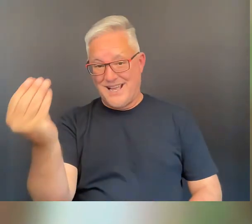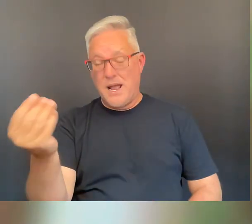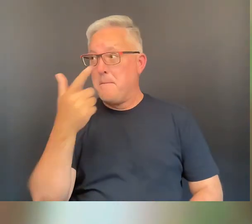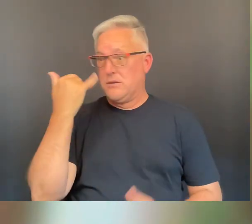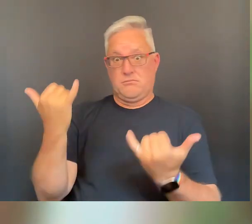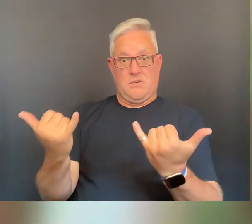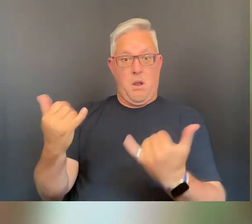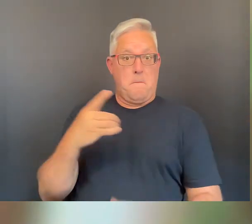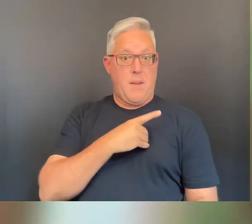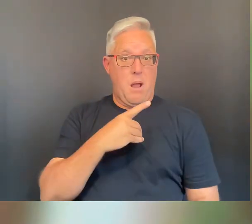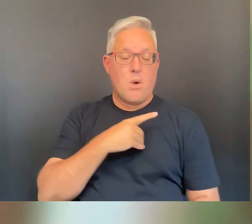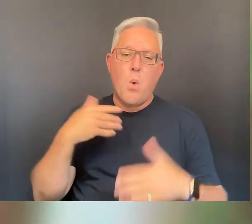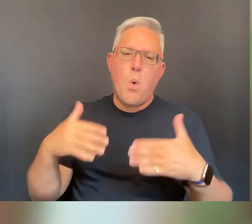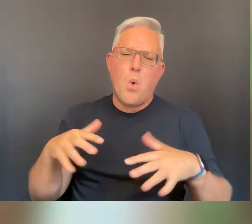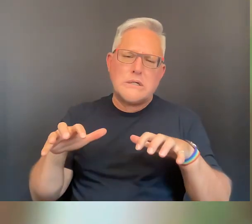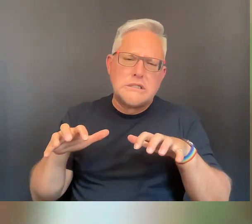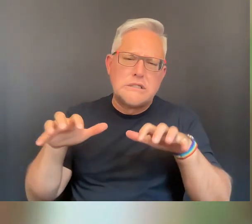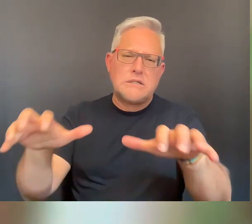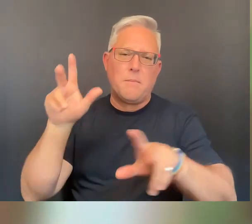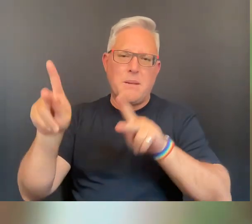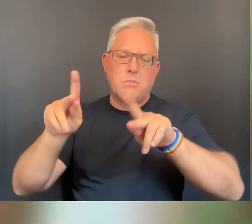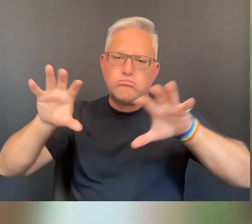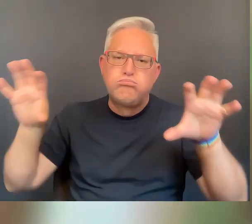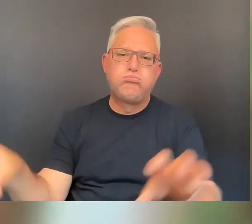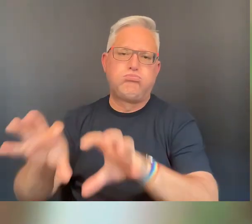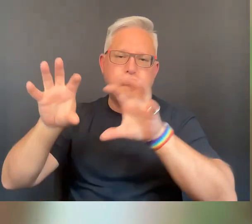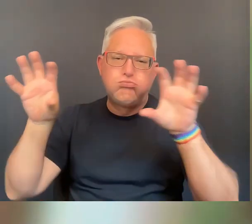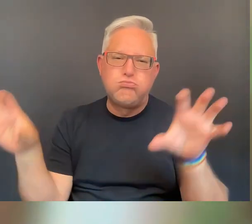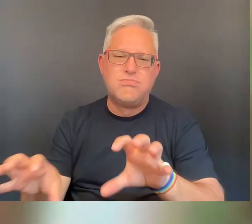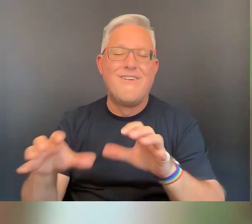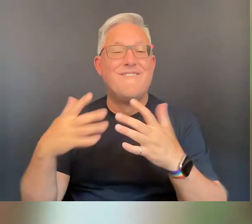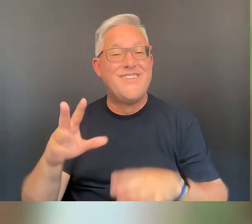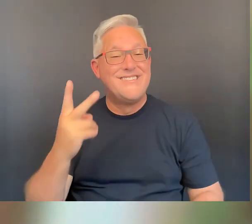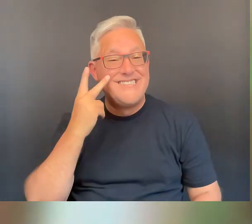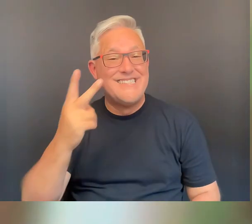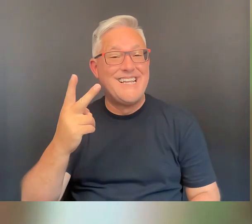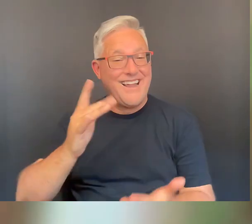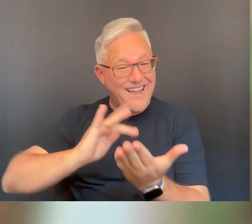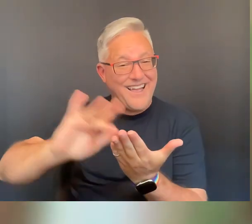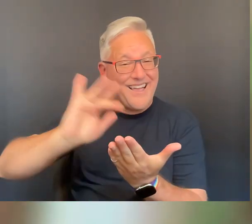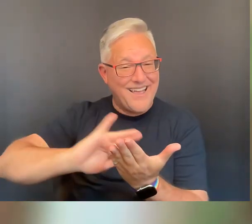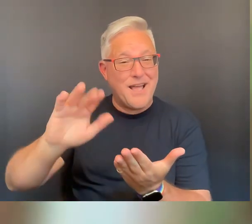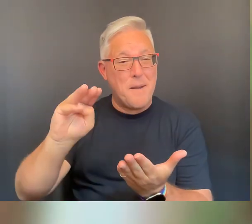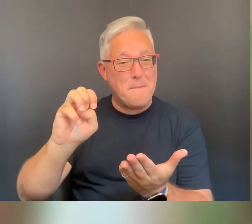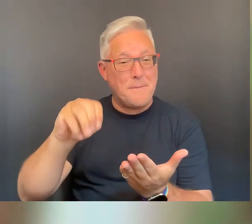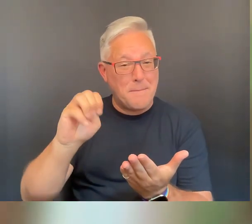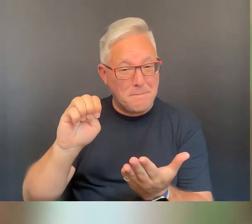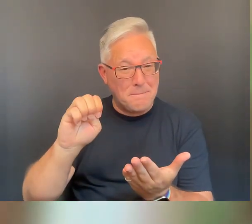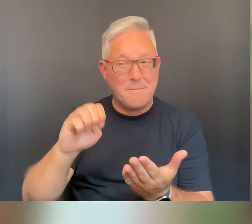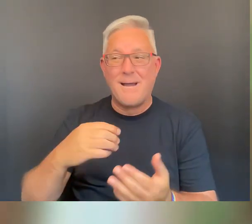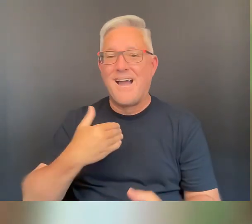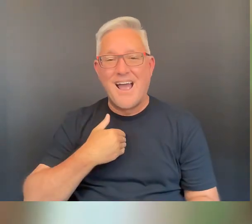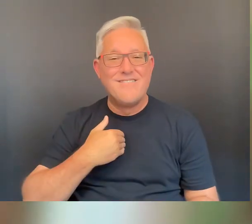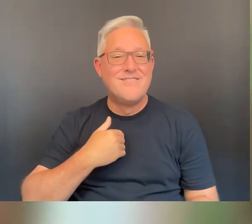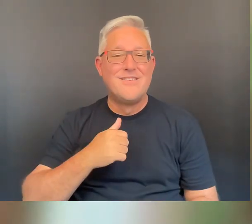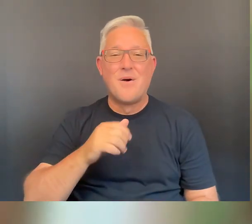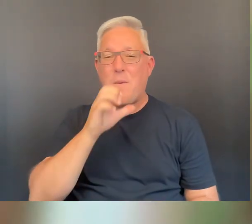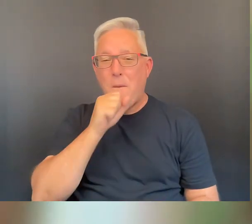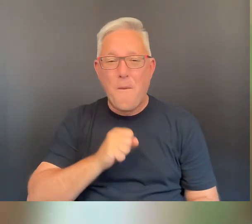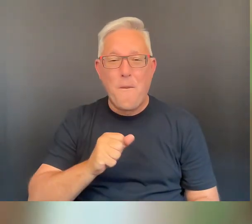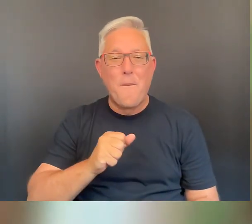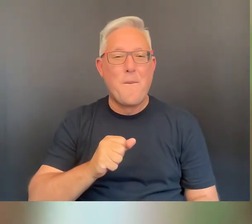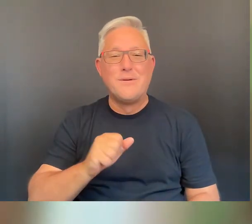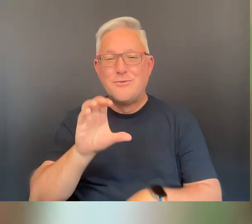doing things in Minneapolis right now. There's even memes about church 70-year-old church